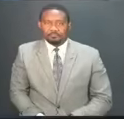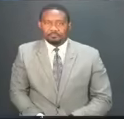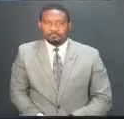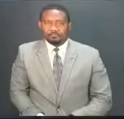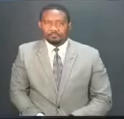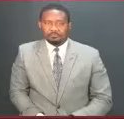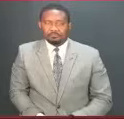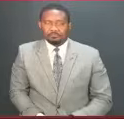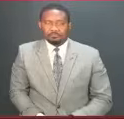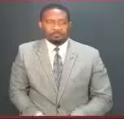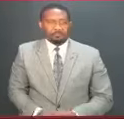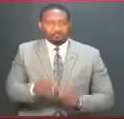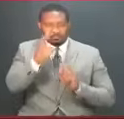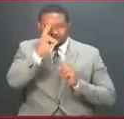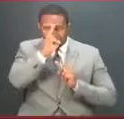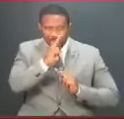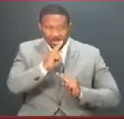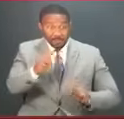Honorable members,